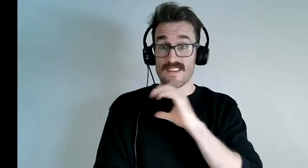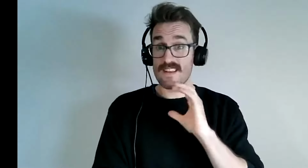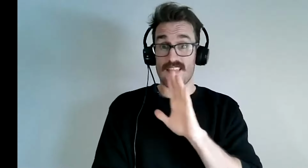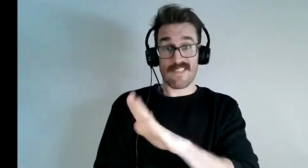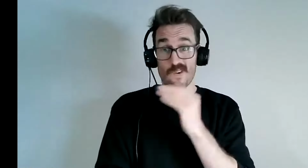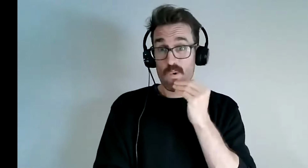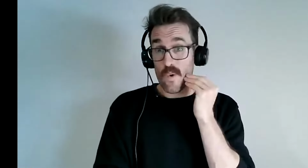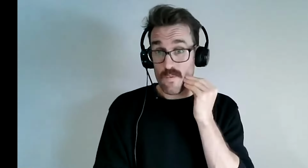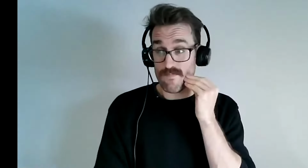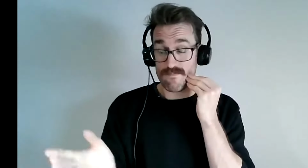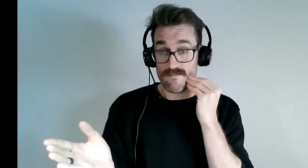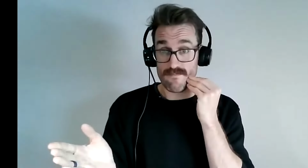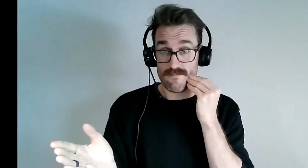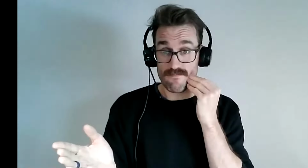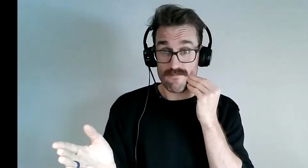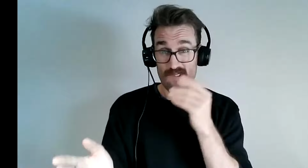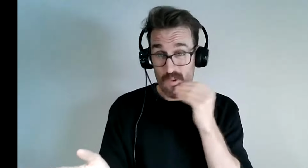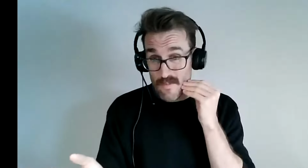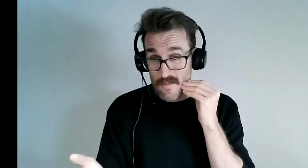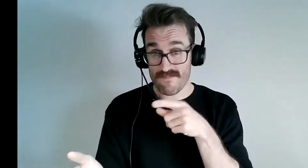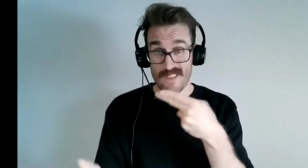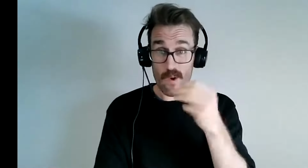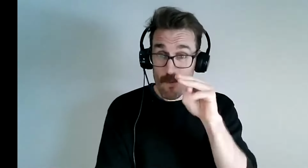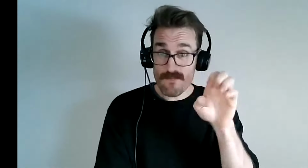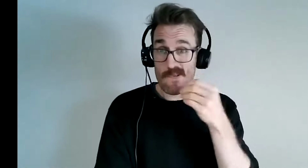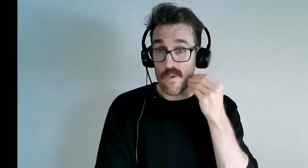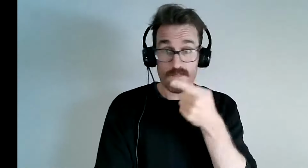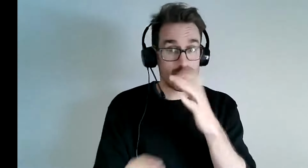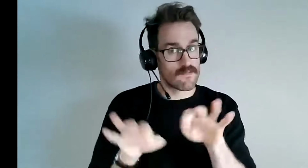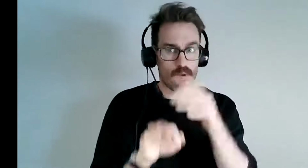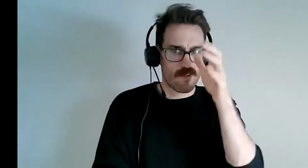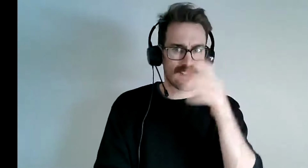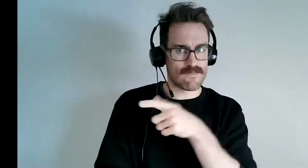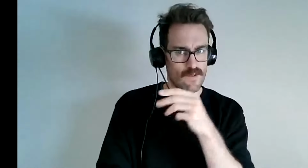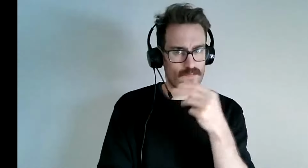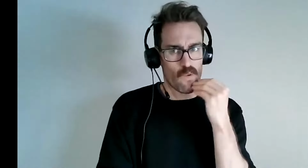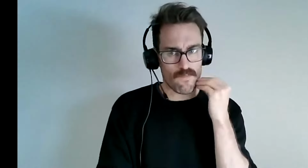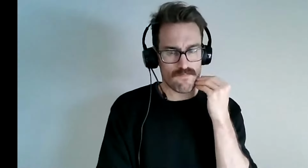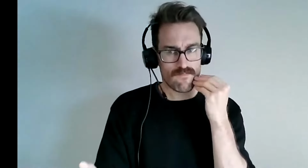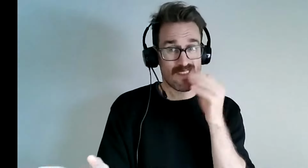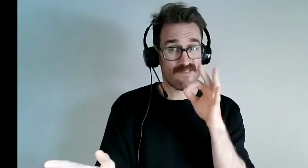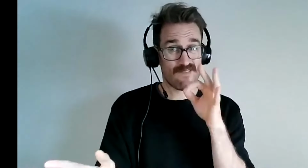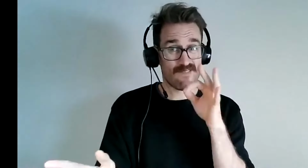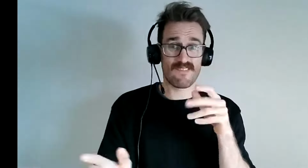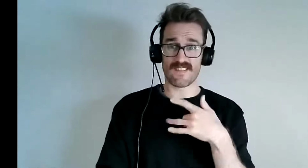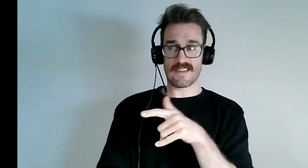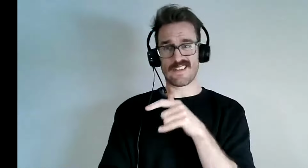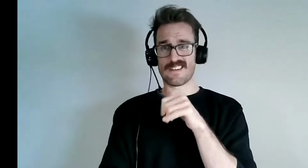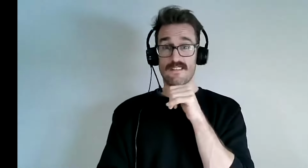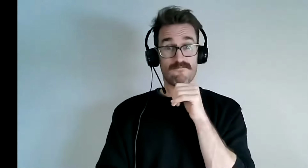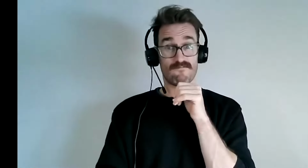I think we really are missing the concept of home, and treating the workers bad makes that home less comfortable and